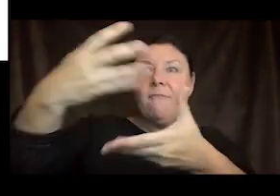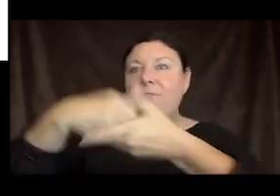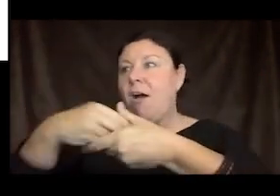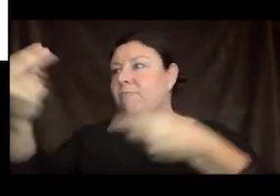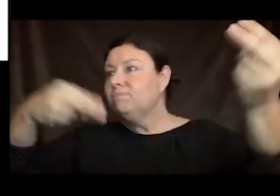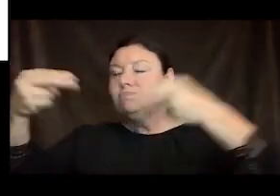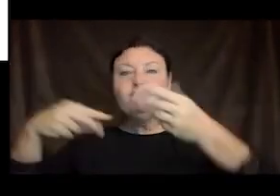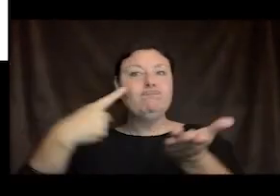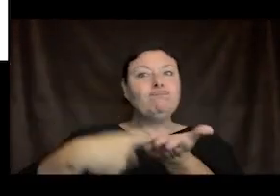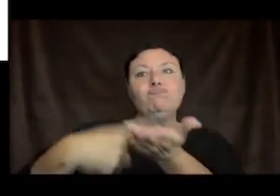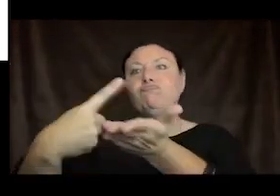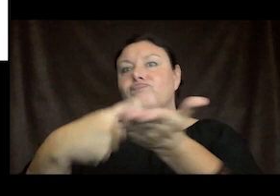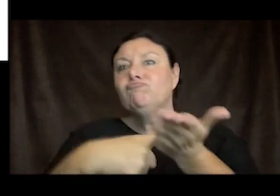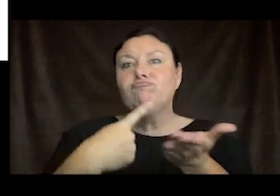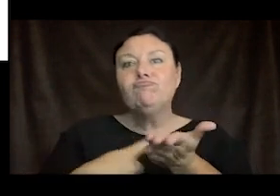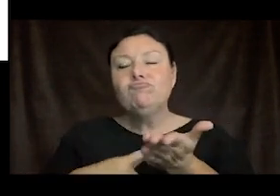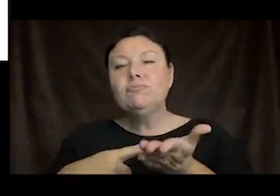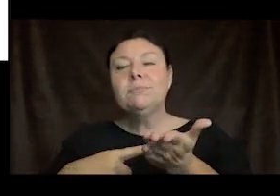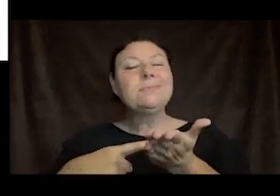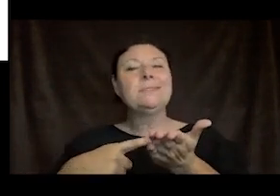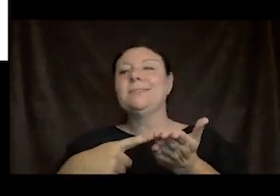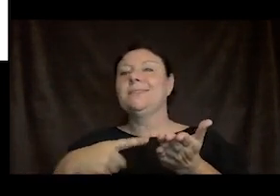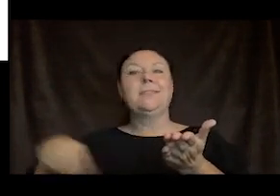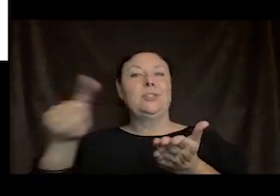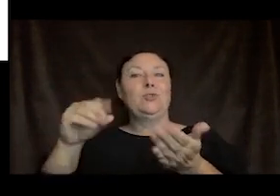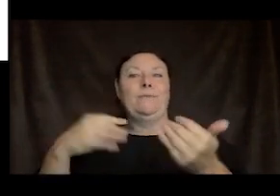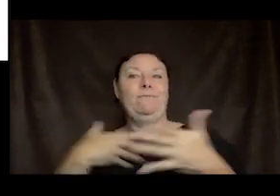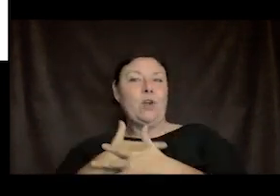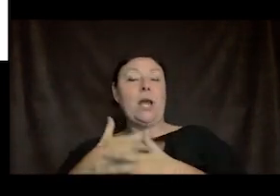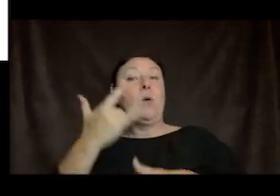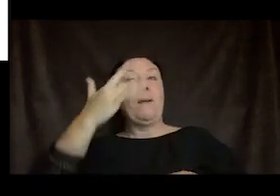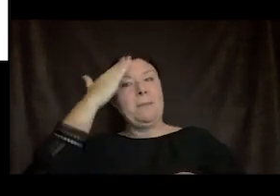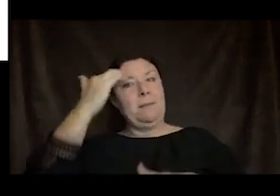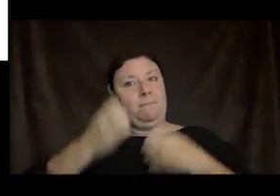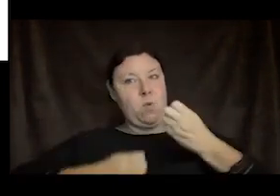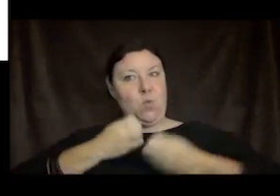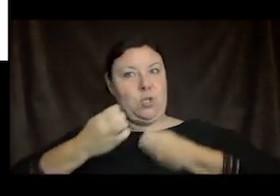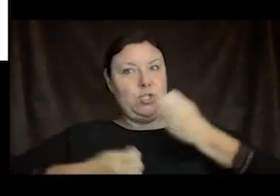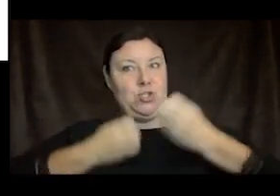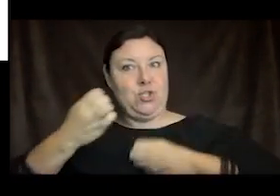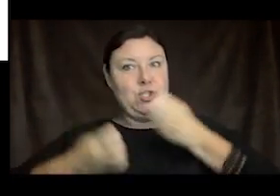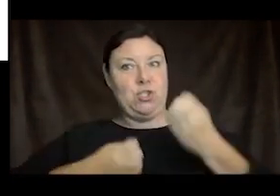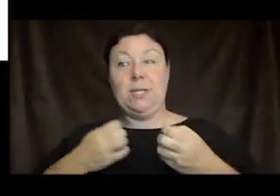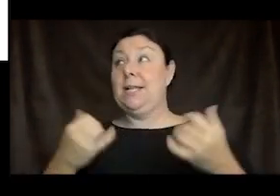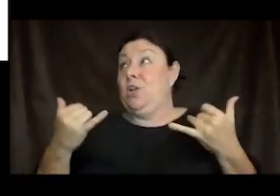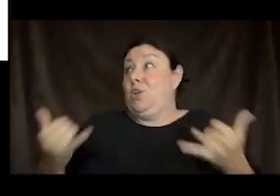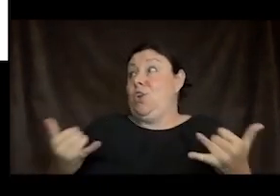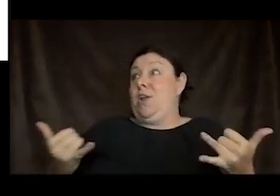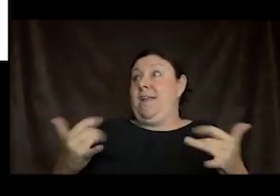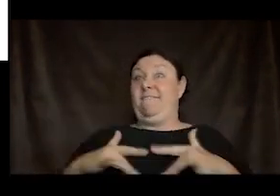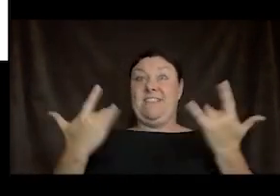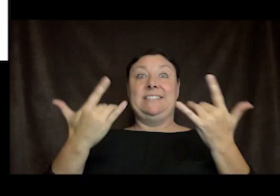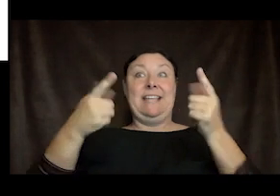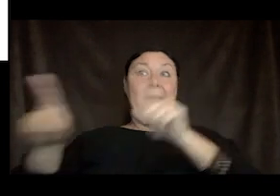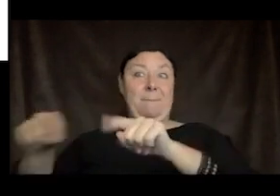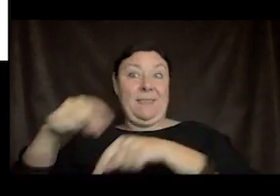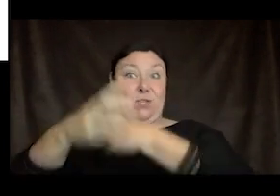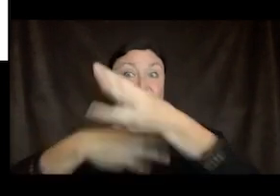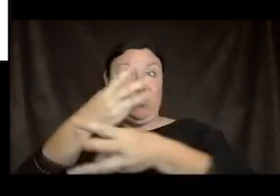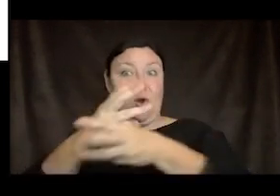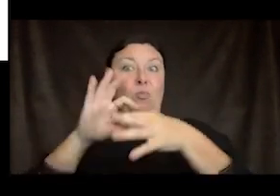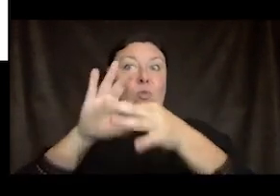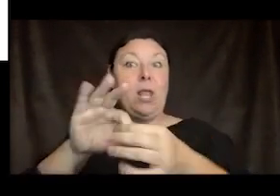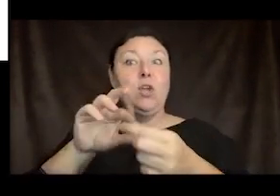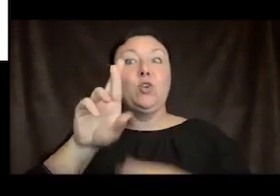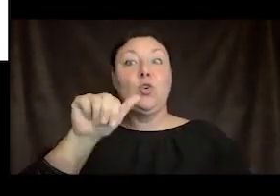lively discussions often come emotions. And if we look at current events, especially our current events at this time that are related